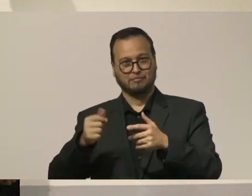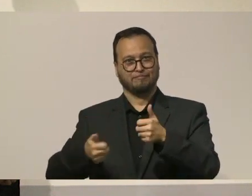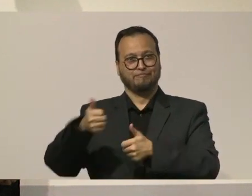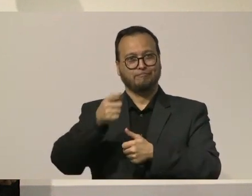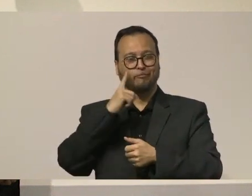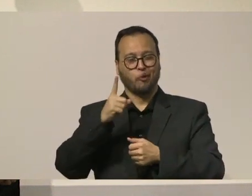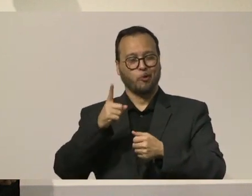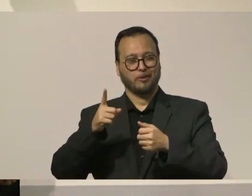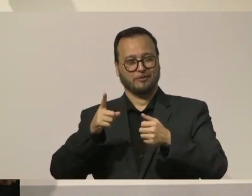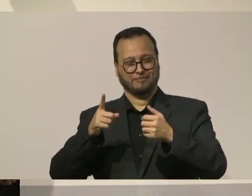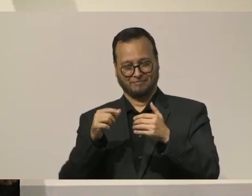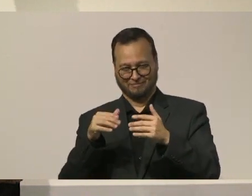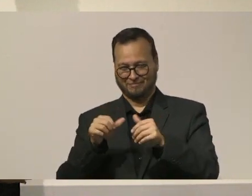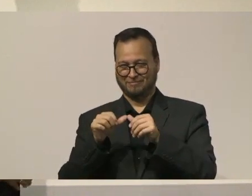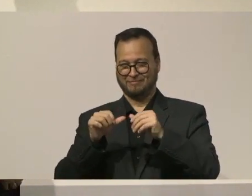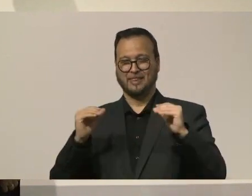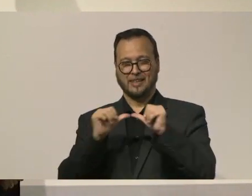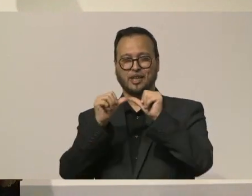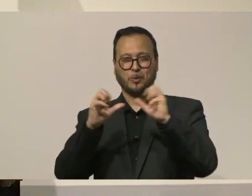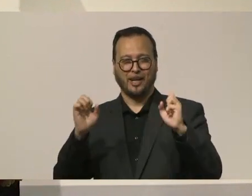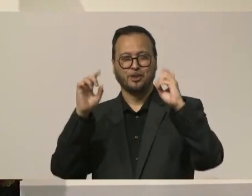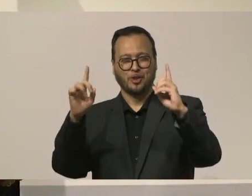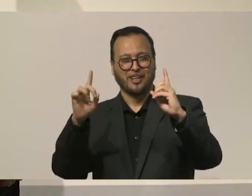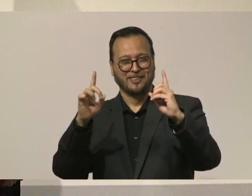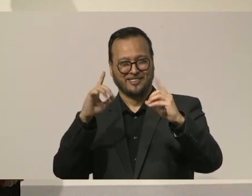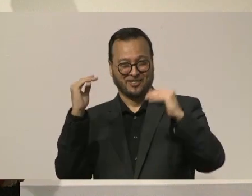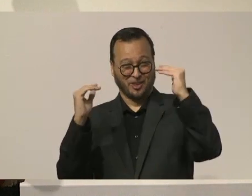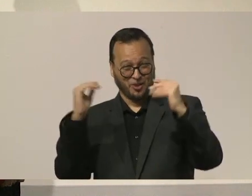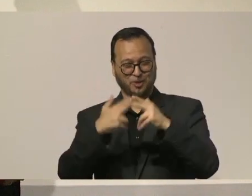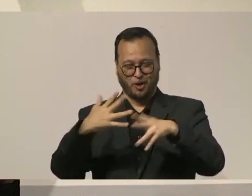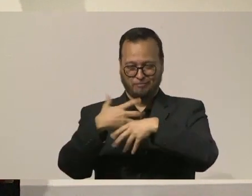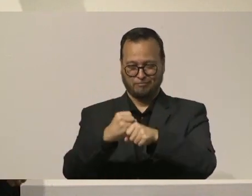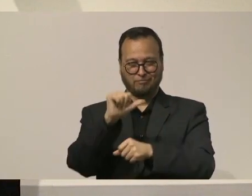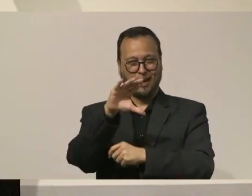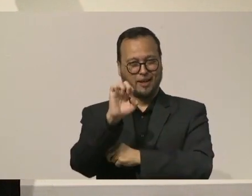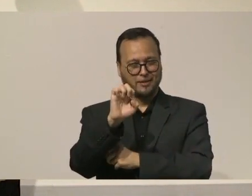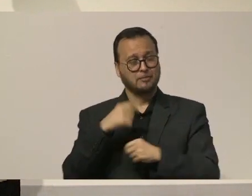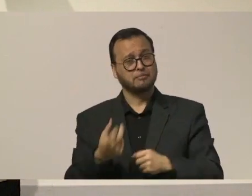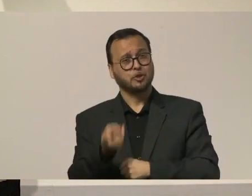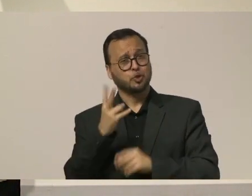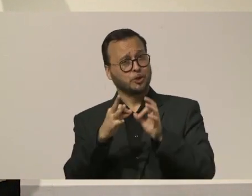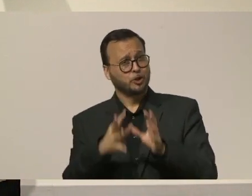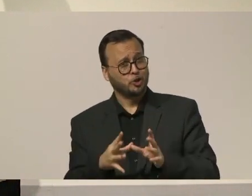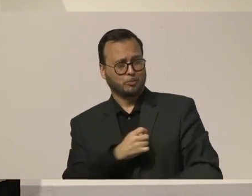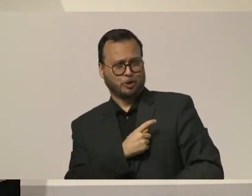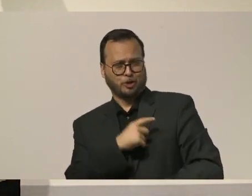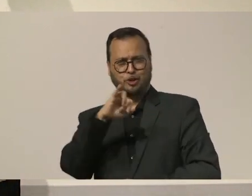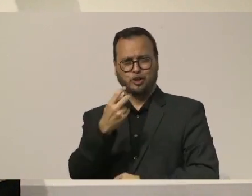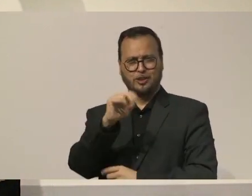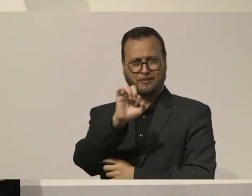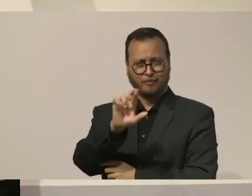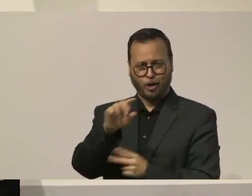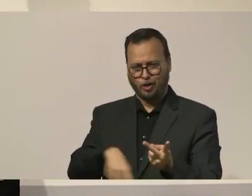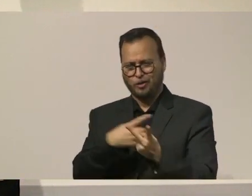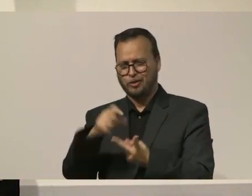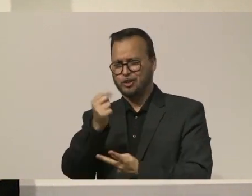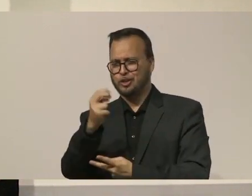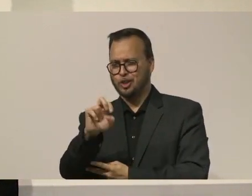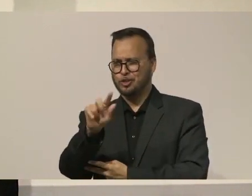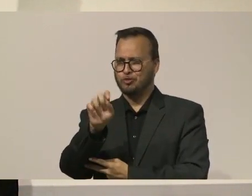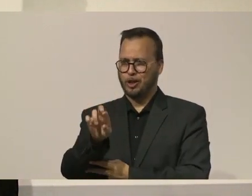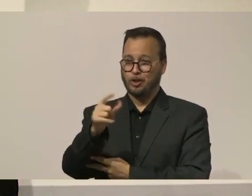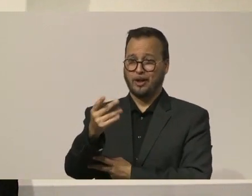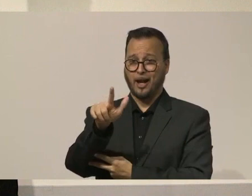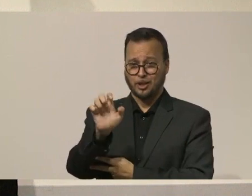ACE. Let me start by introducing Jason Farr and Sean Trainer Castle, the American